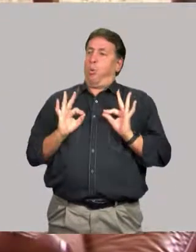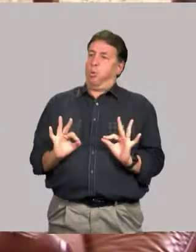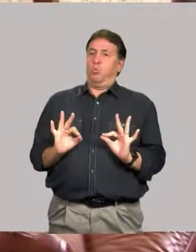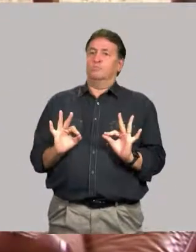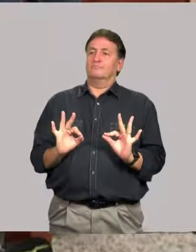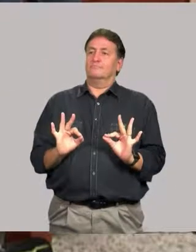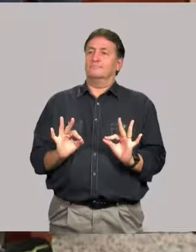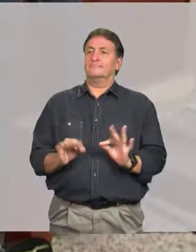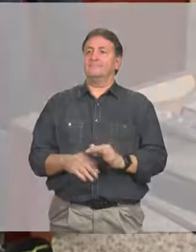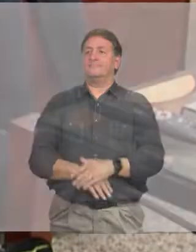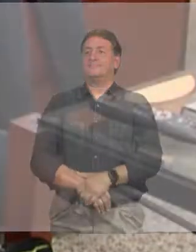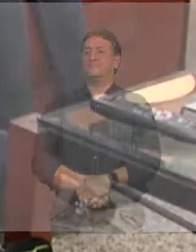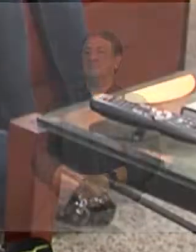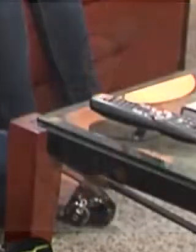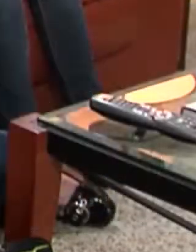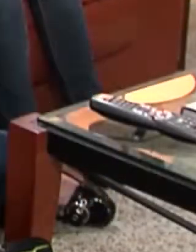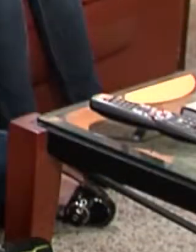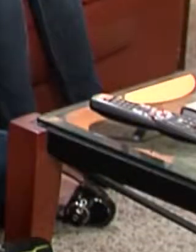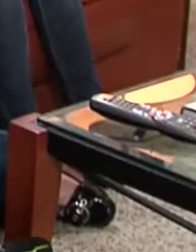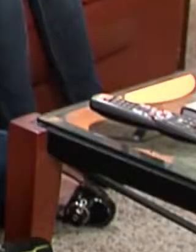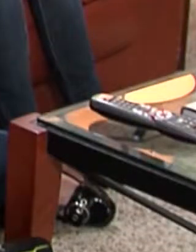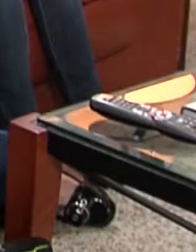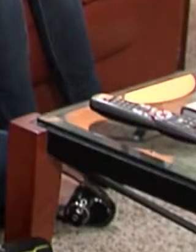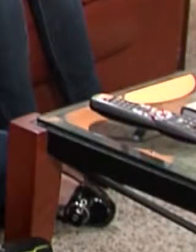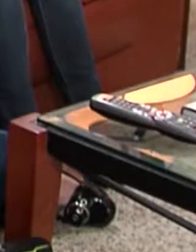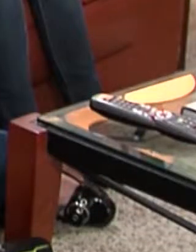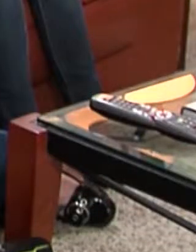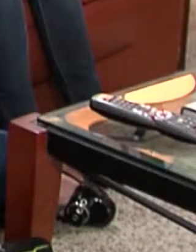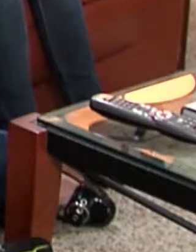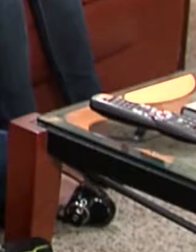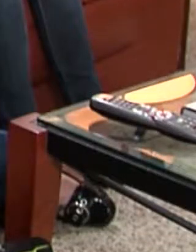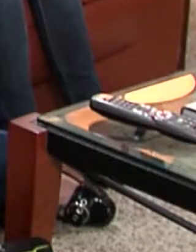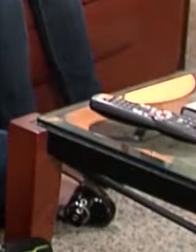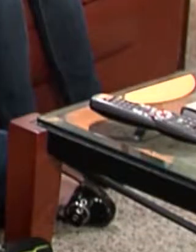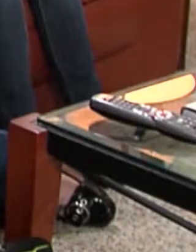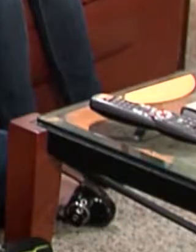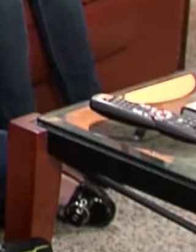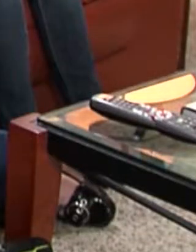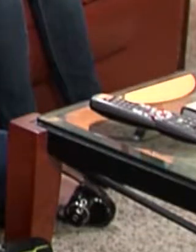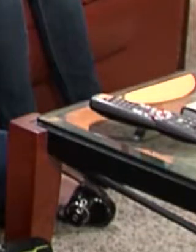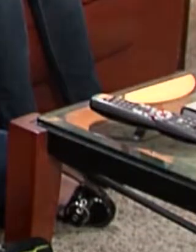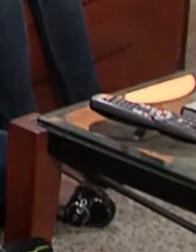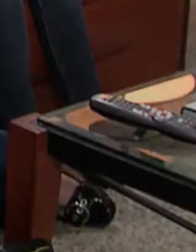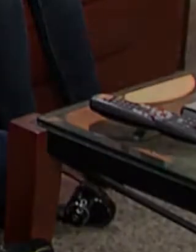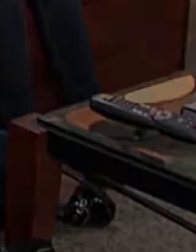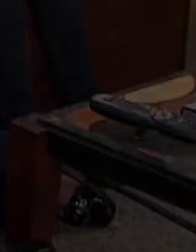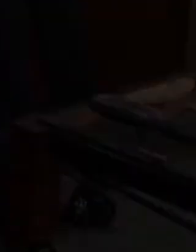preparedness kit. Your life and the lives of your loved ones depend on it.